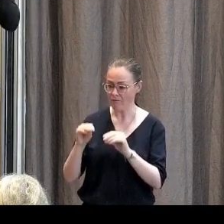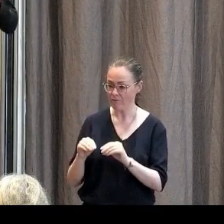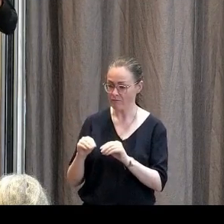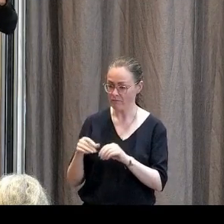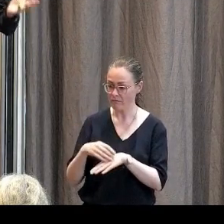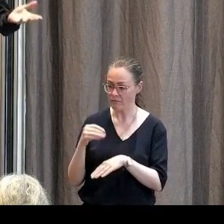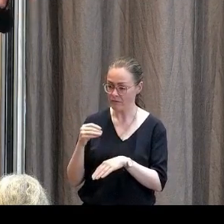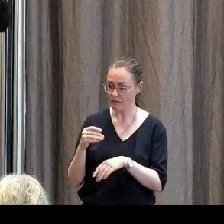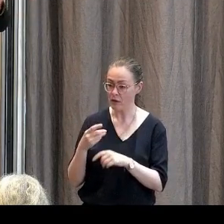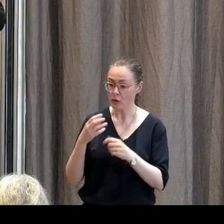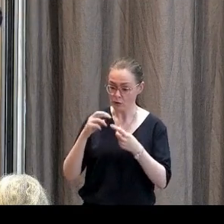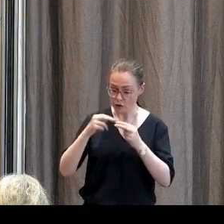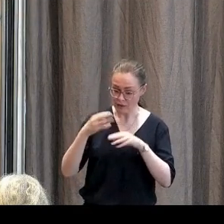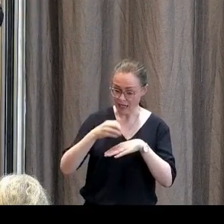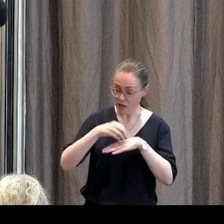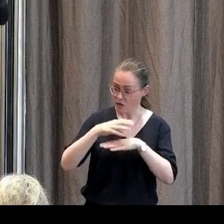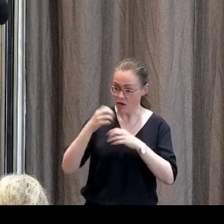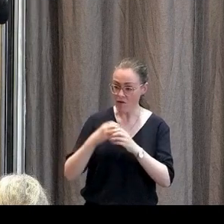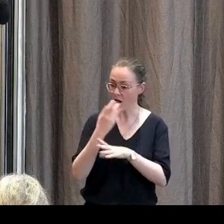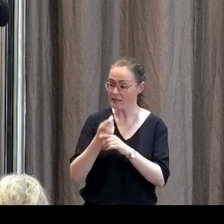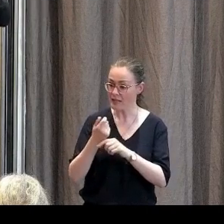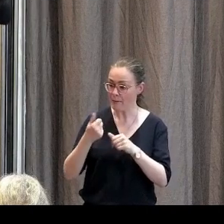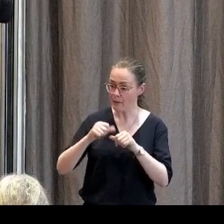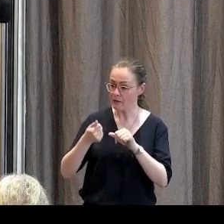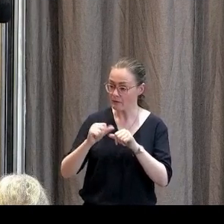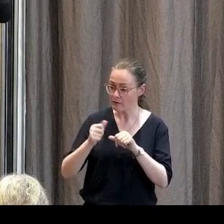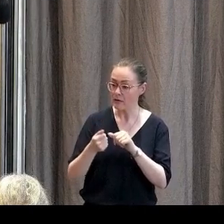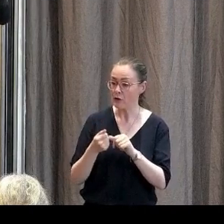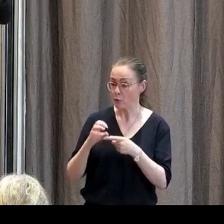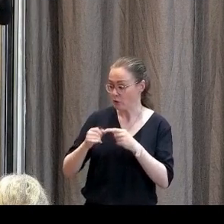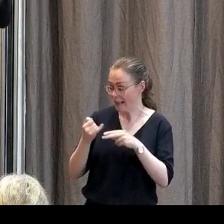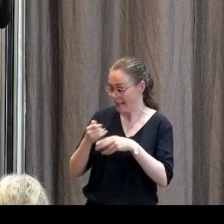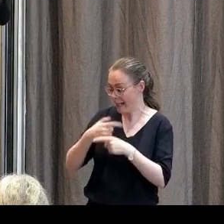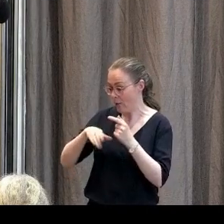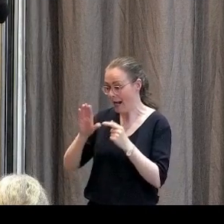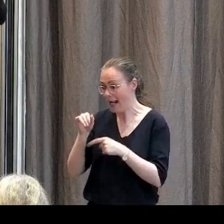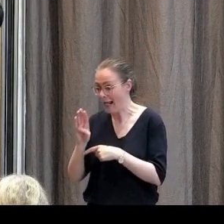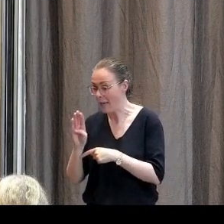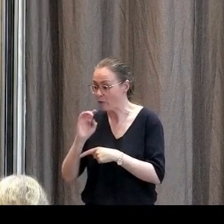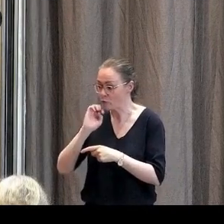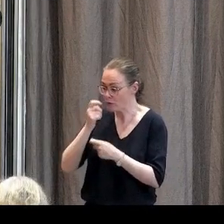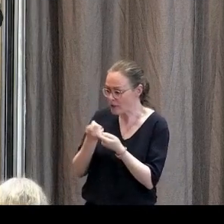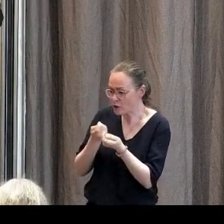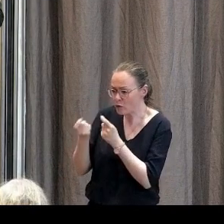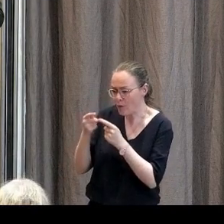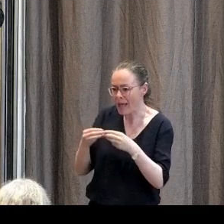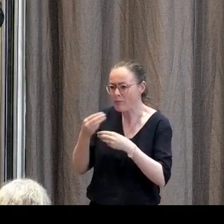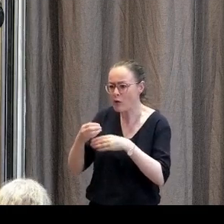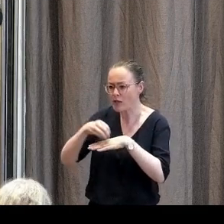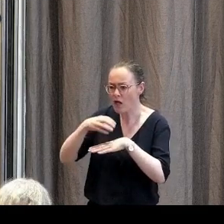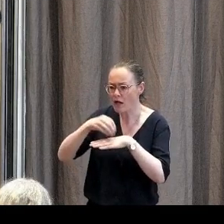So genes switch on and off all the time, and this is what we are trying to do in our lab to try and control that on-off